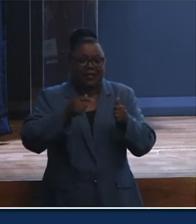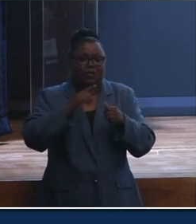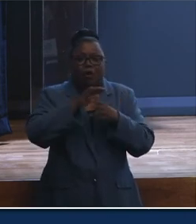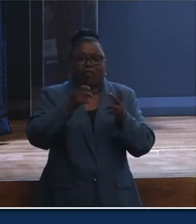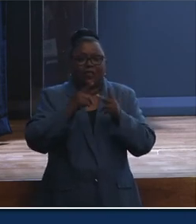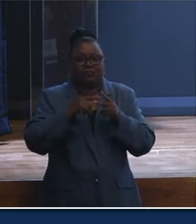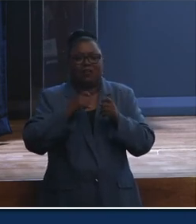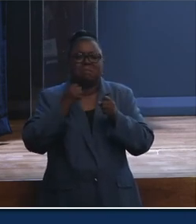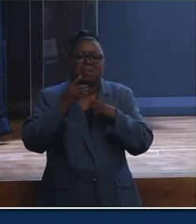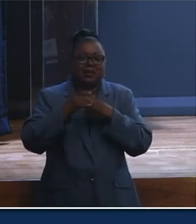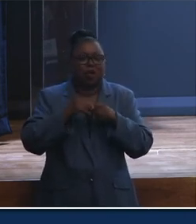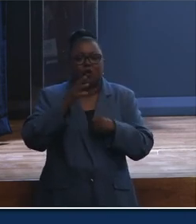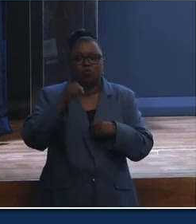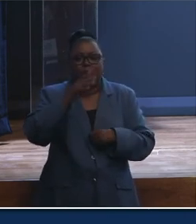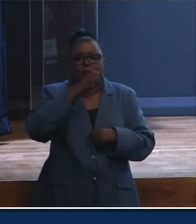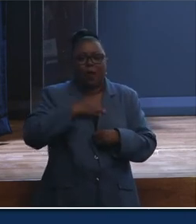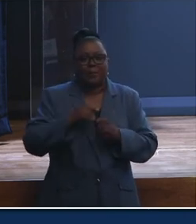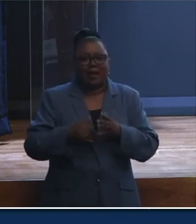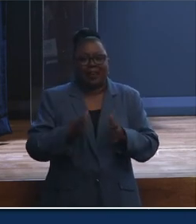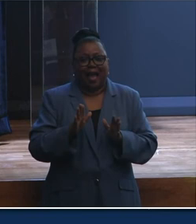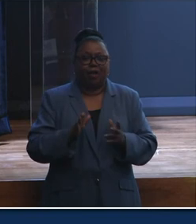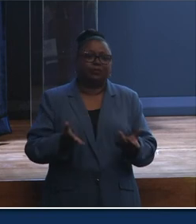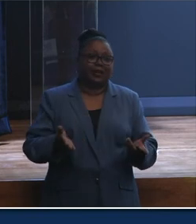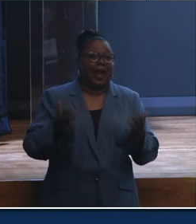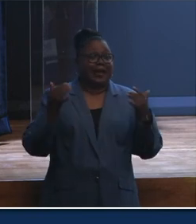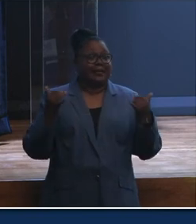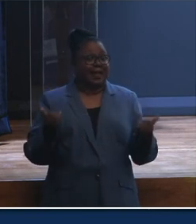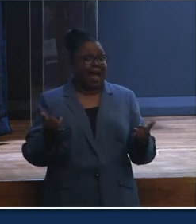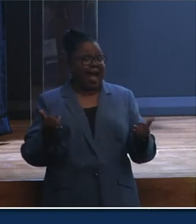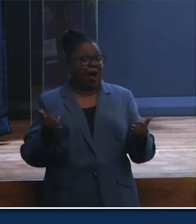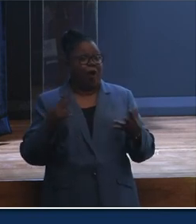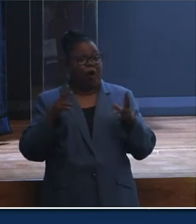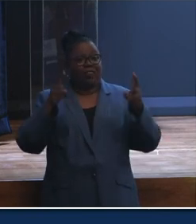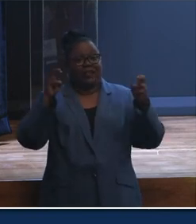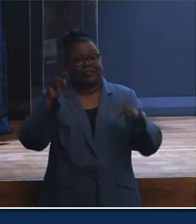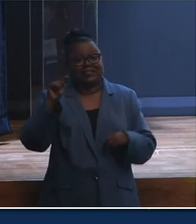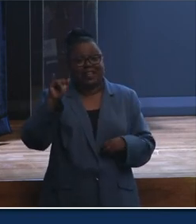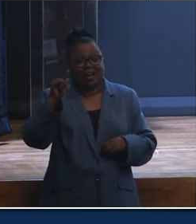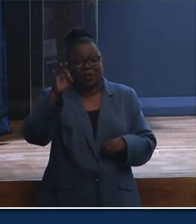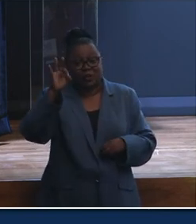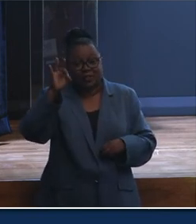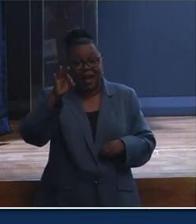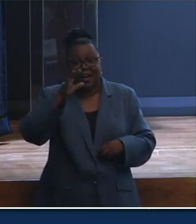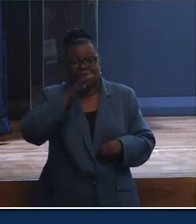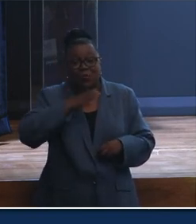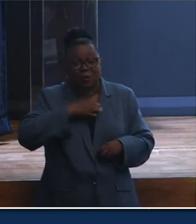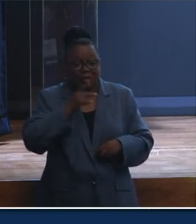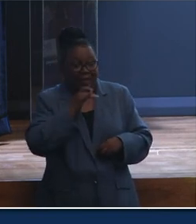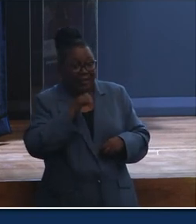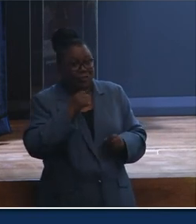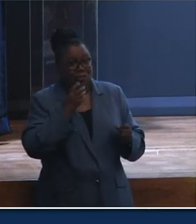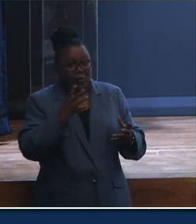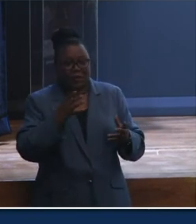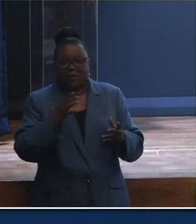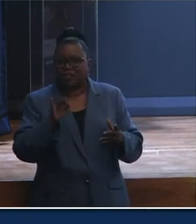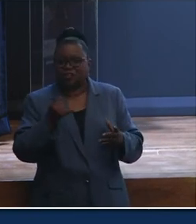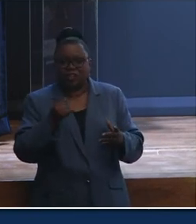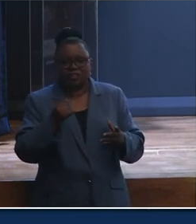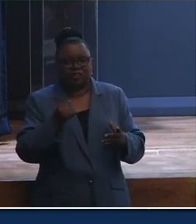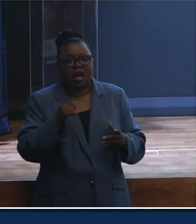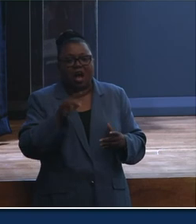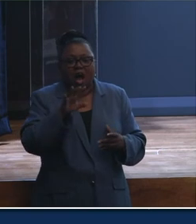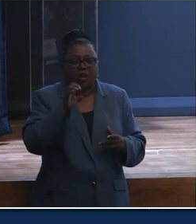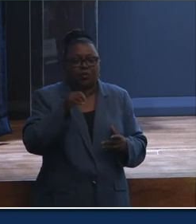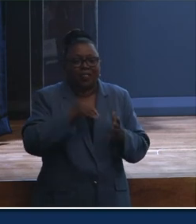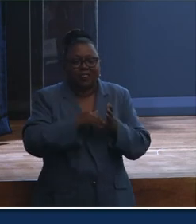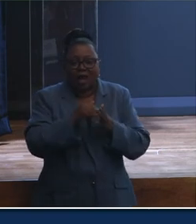places, for decades, no women allowed. Mm-hmm. And now they, all these Title IX women, like Kendall and so many, just, you know, hundreds